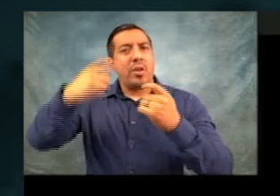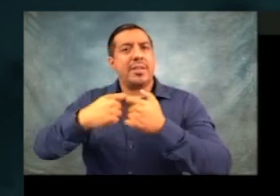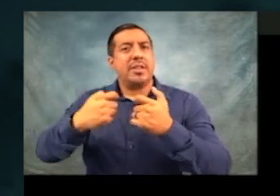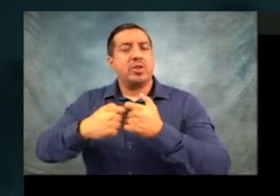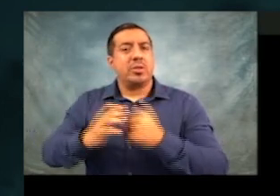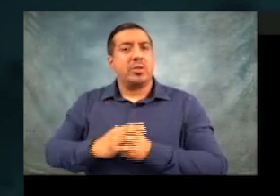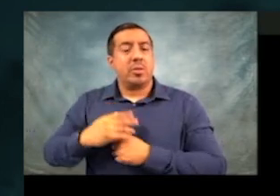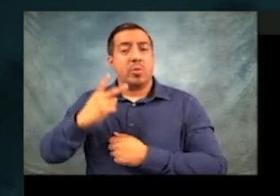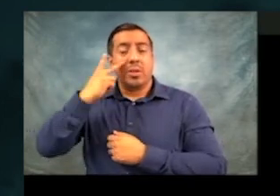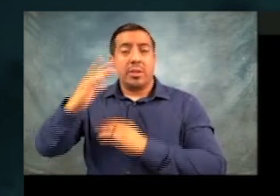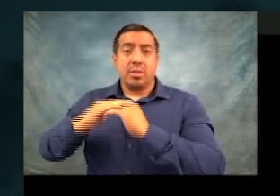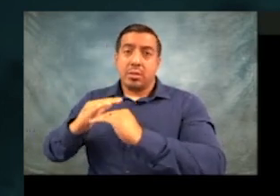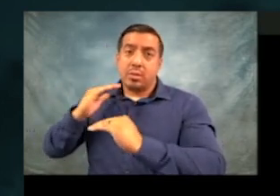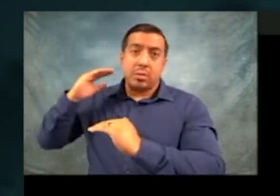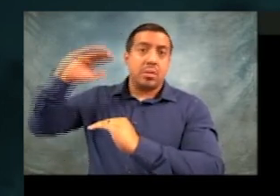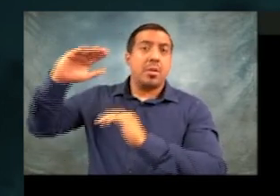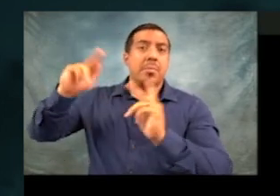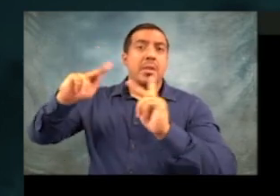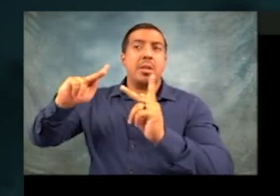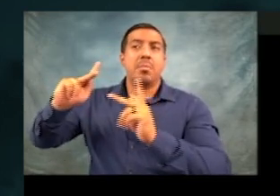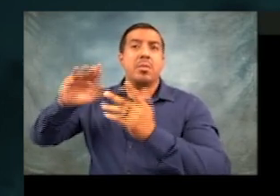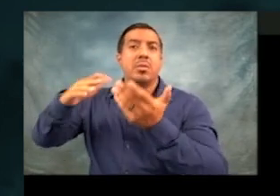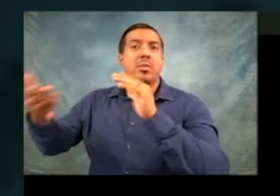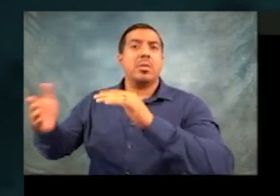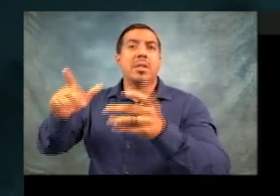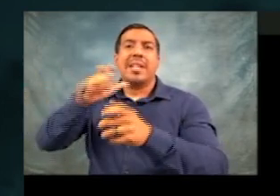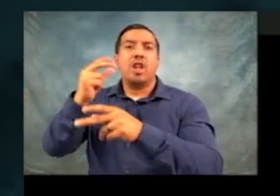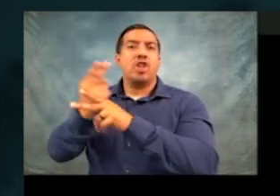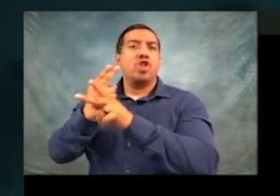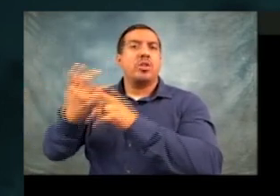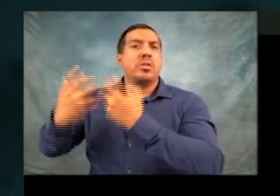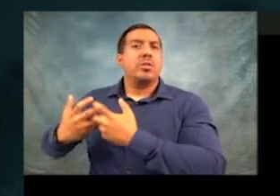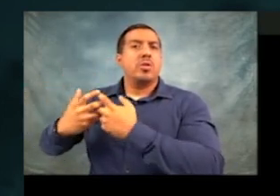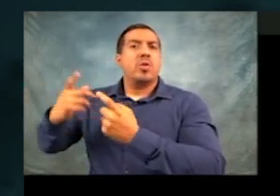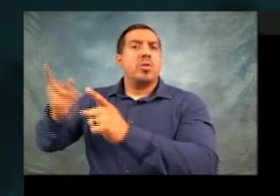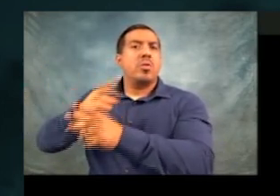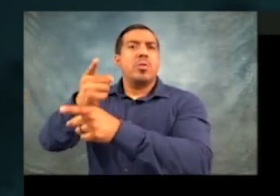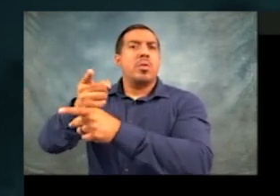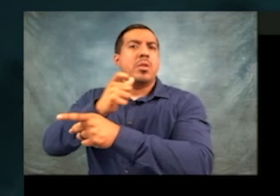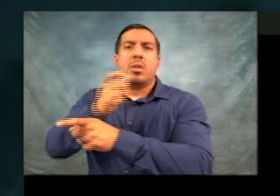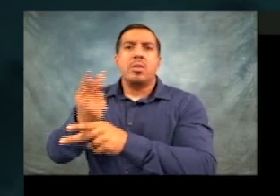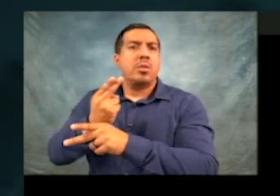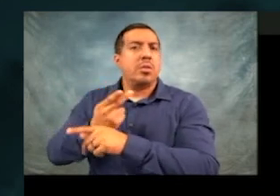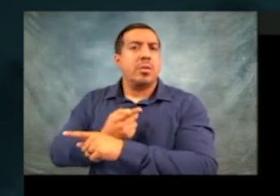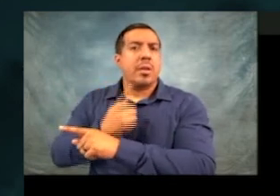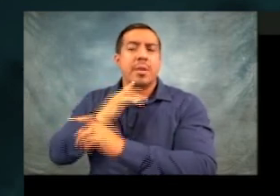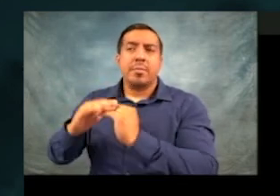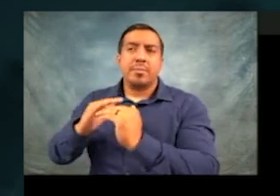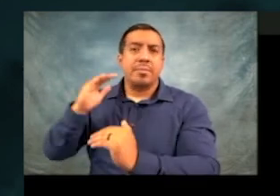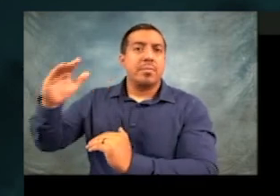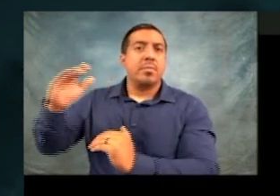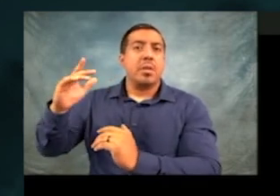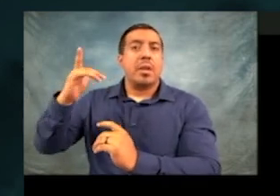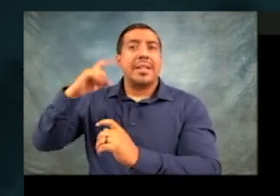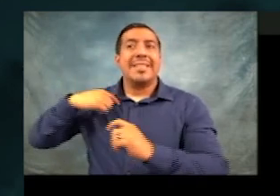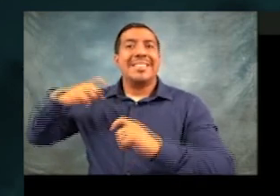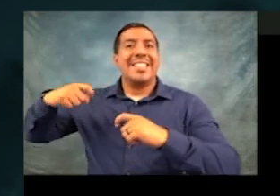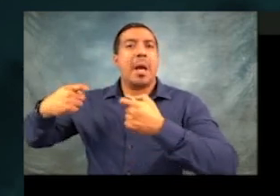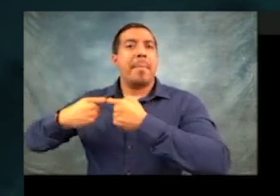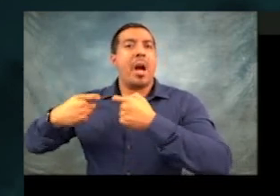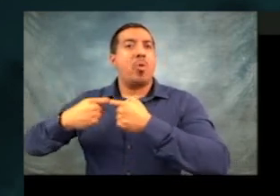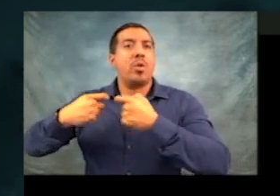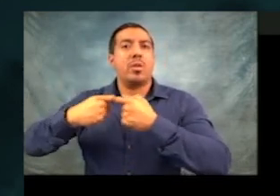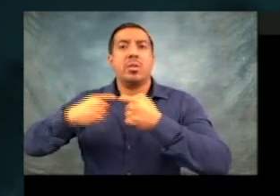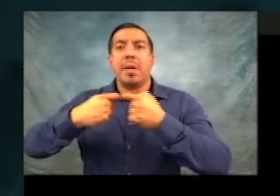in fatalities due to improper use of generators because people are increasingly reliant upon power. And so